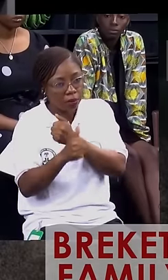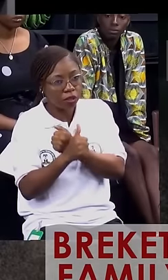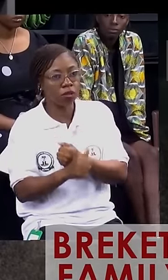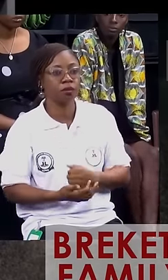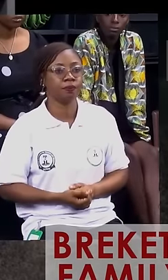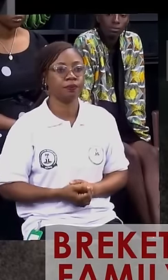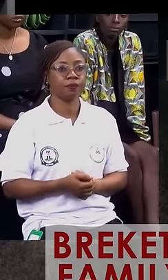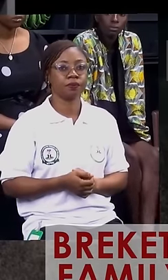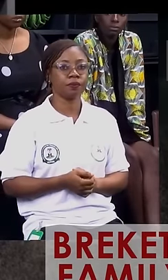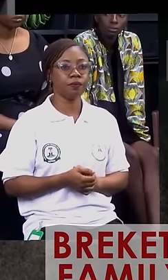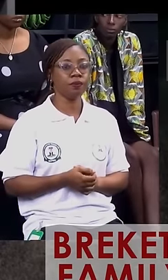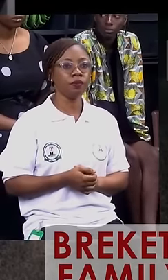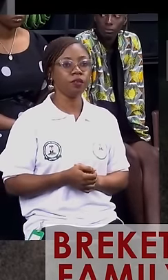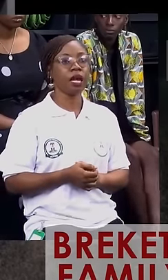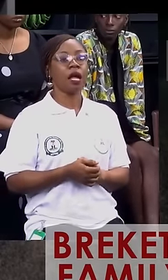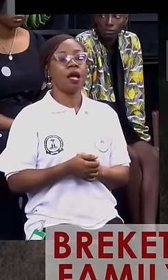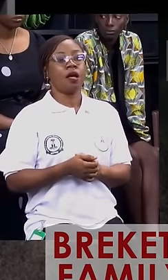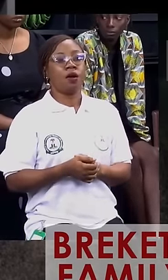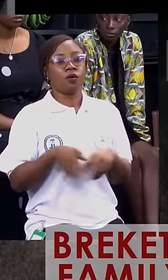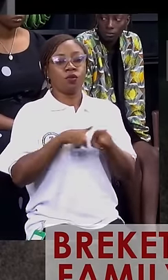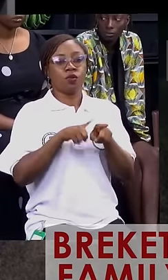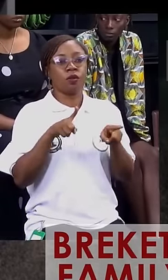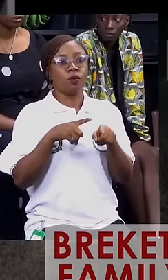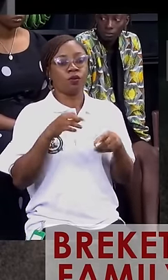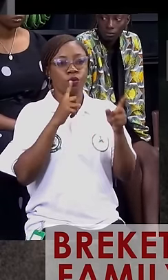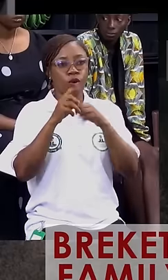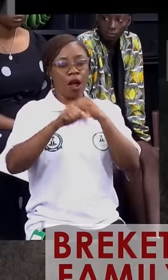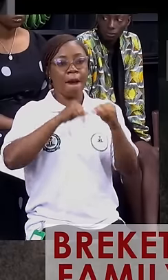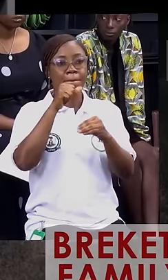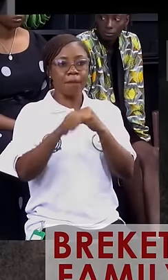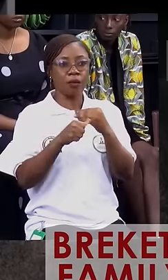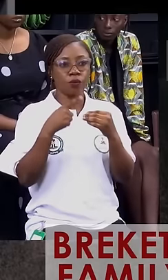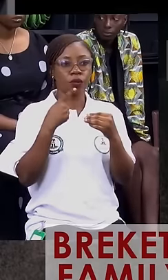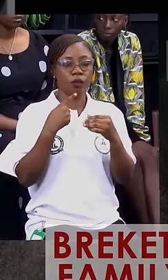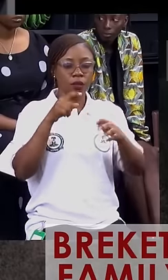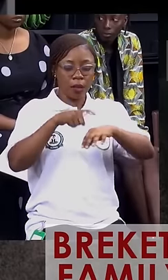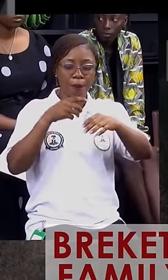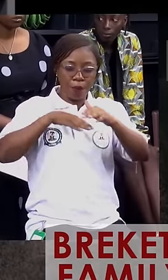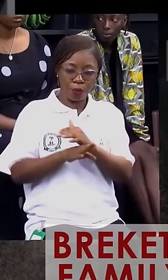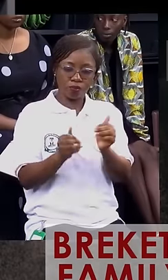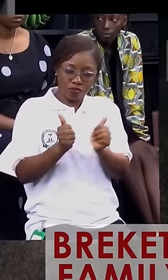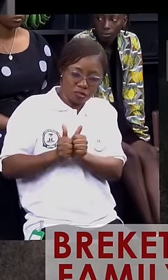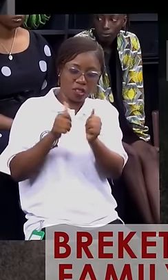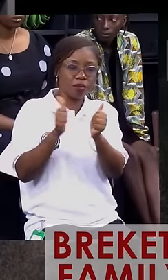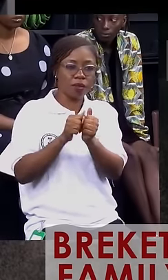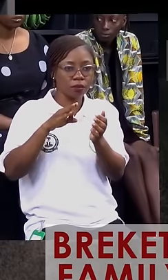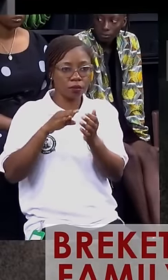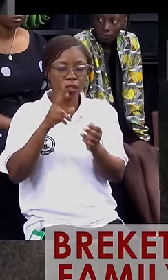Then the acquired things, I've talked about the congenital, which means the ones that are there at birth. But the other things